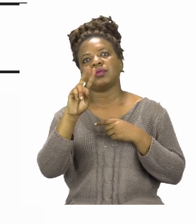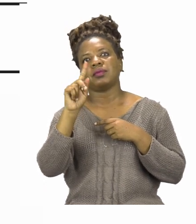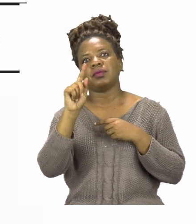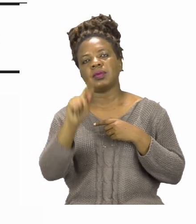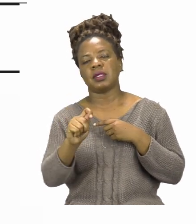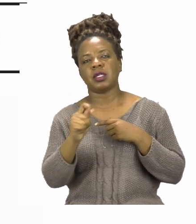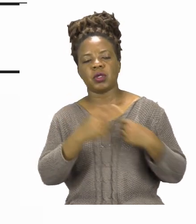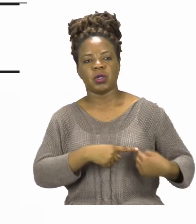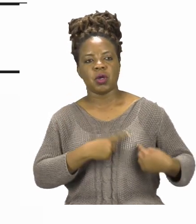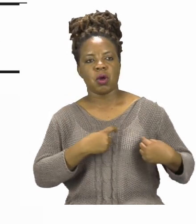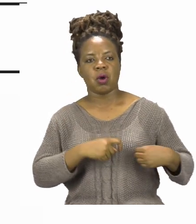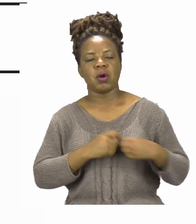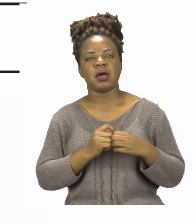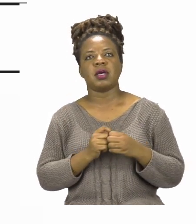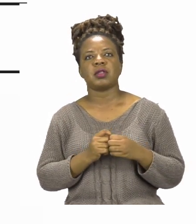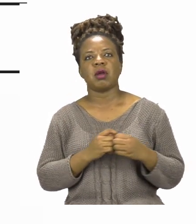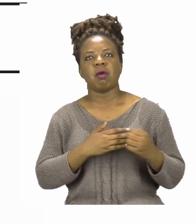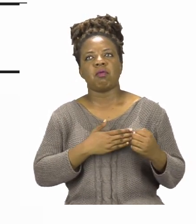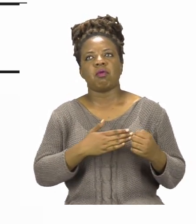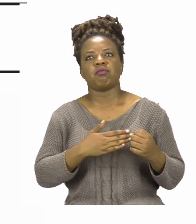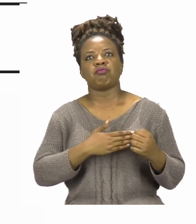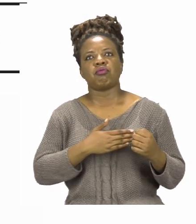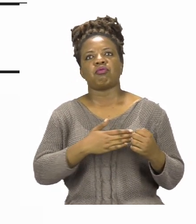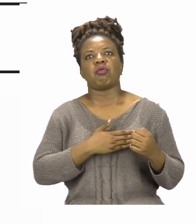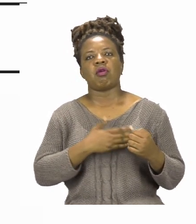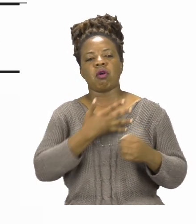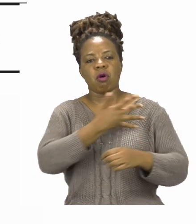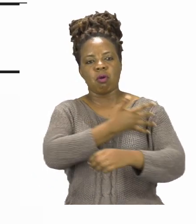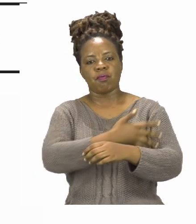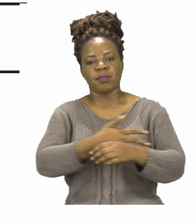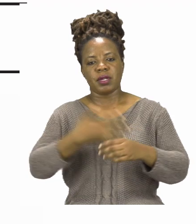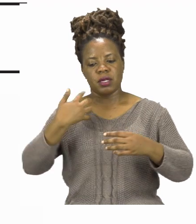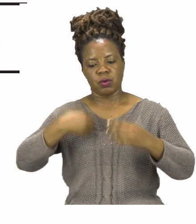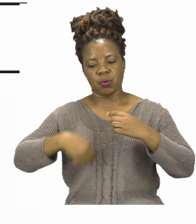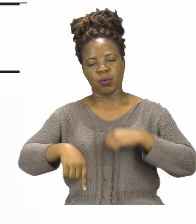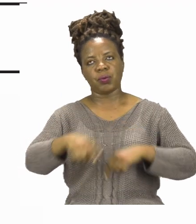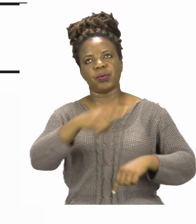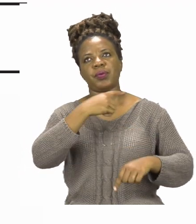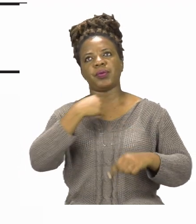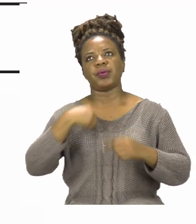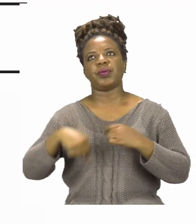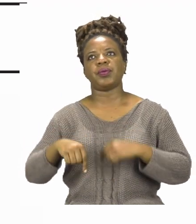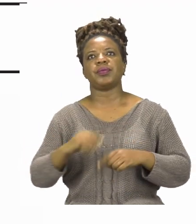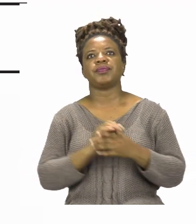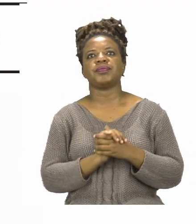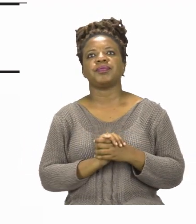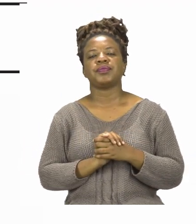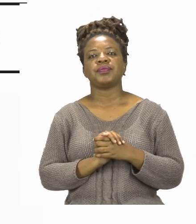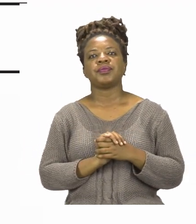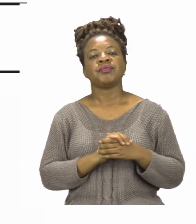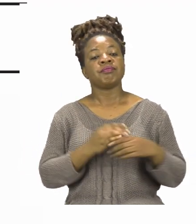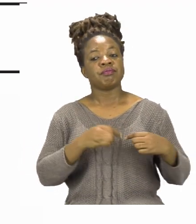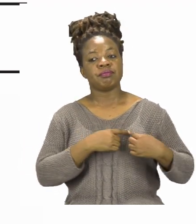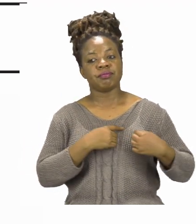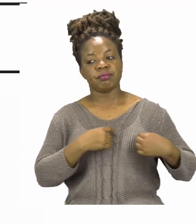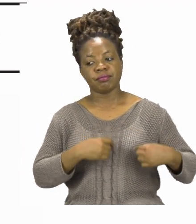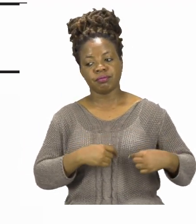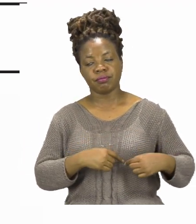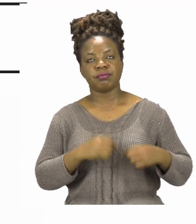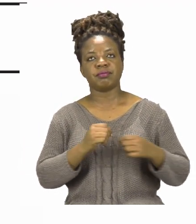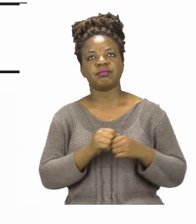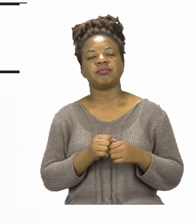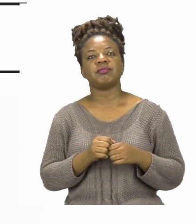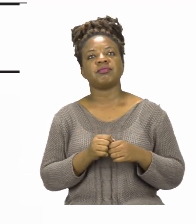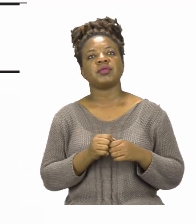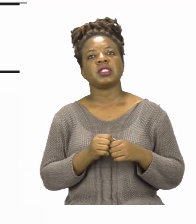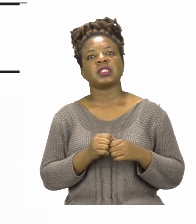when it pumps blood, that means everything is nice and healthy. If the heart stops, then that means the person is no